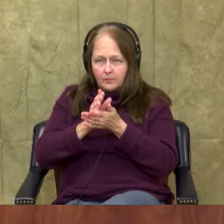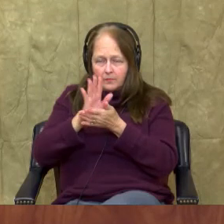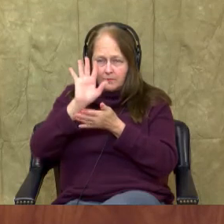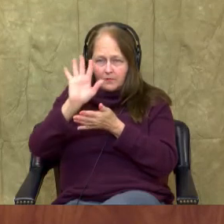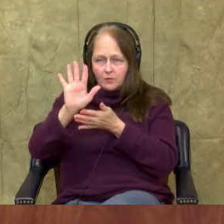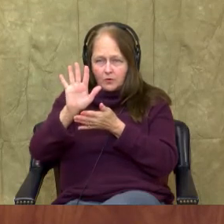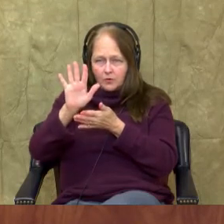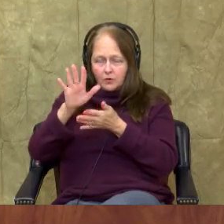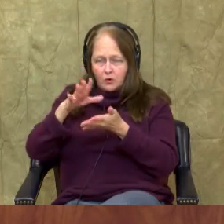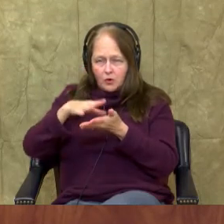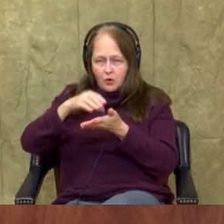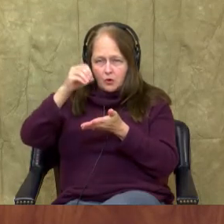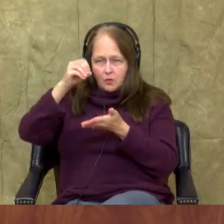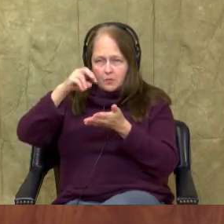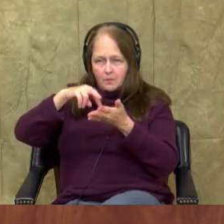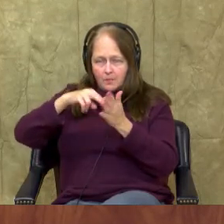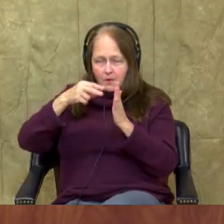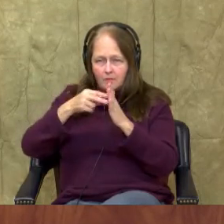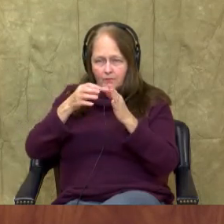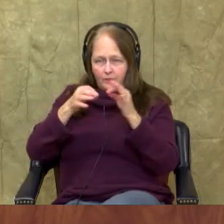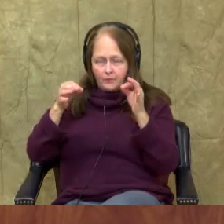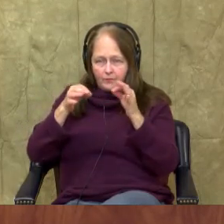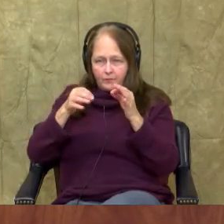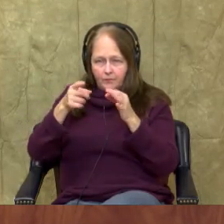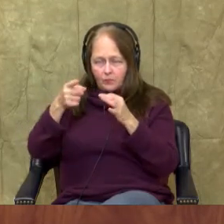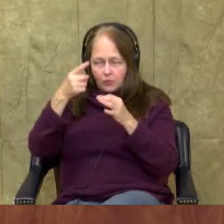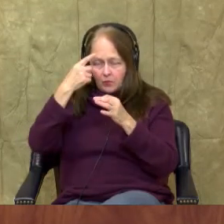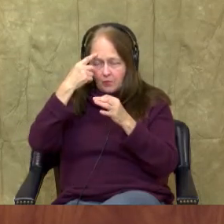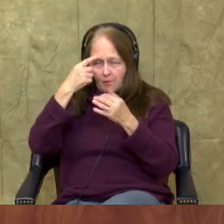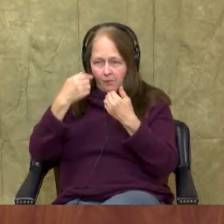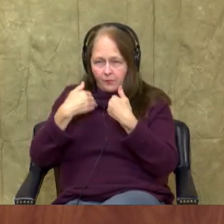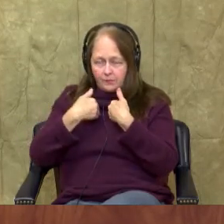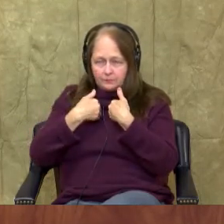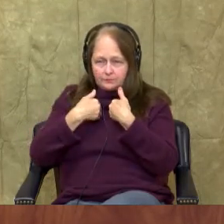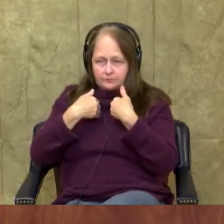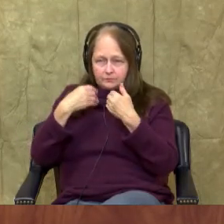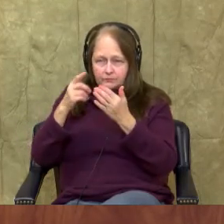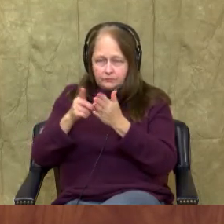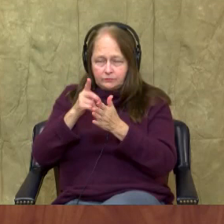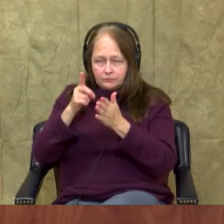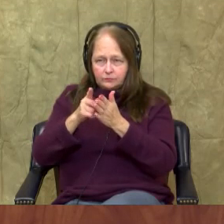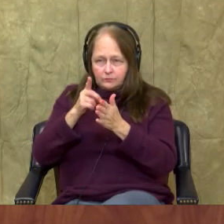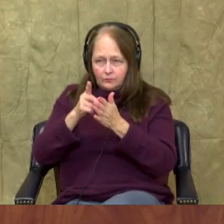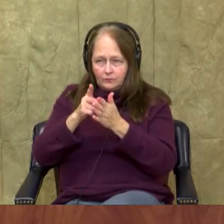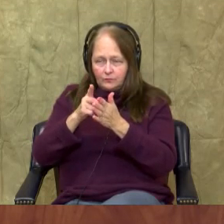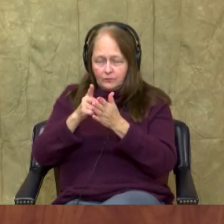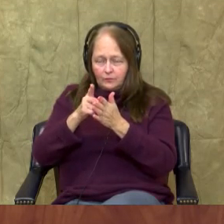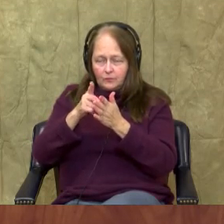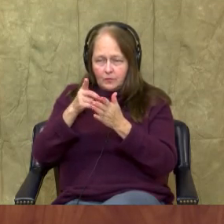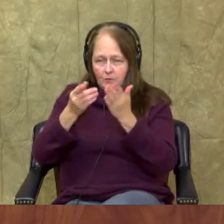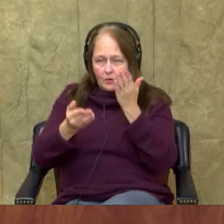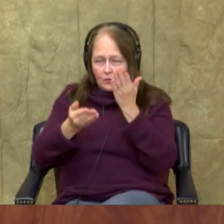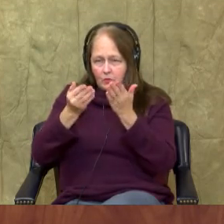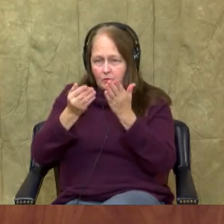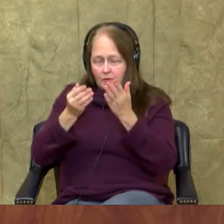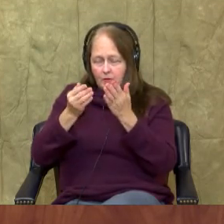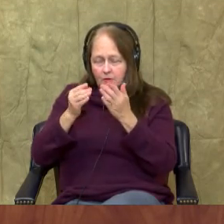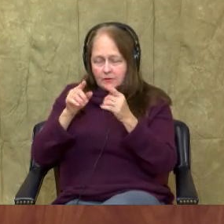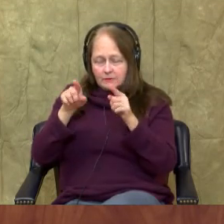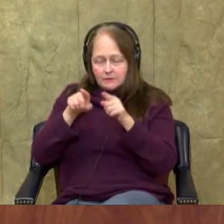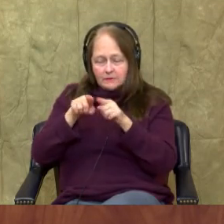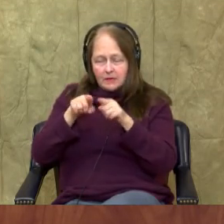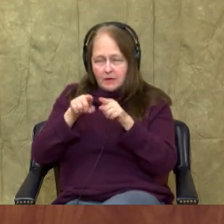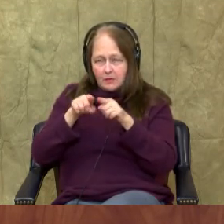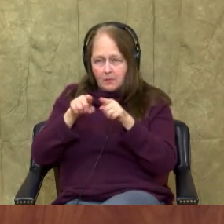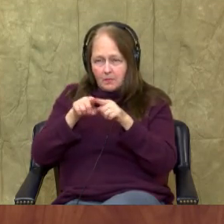5, try to learn meaning in the sentence. If you think you have that definition, go ahead and apply maybe a synonym in